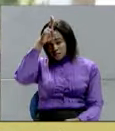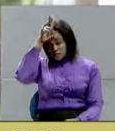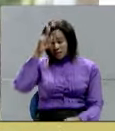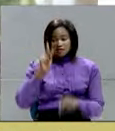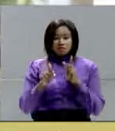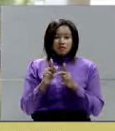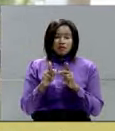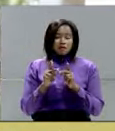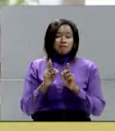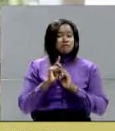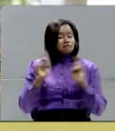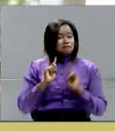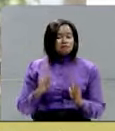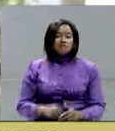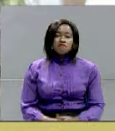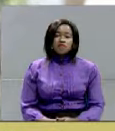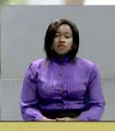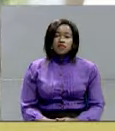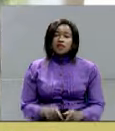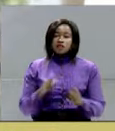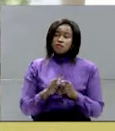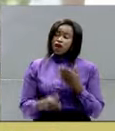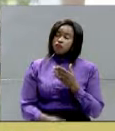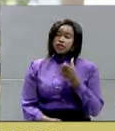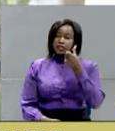they have got 69 degree holders.